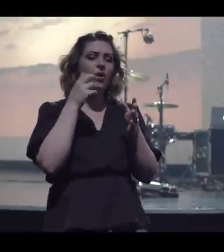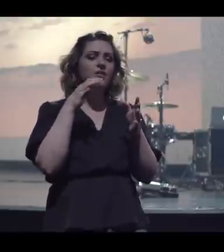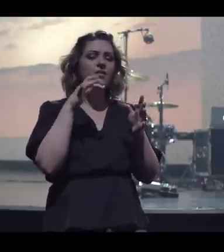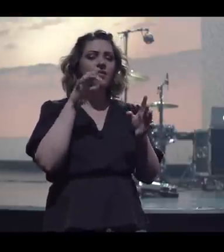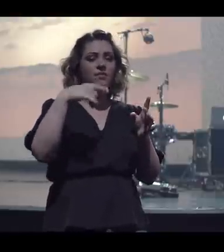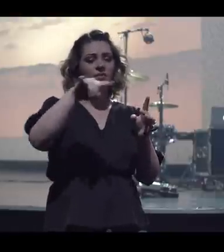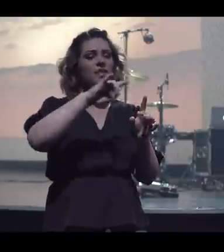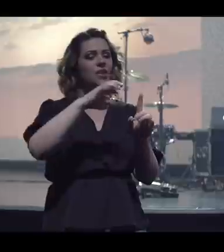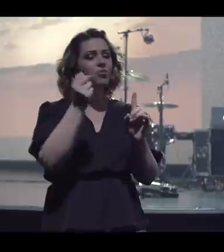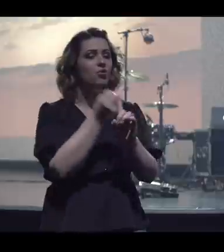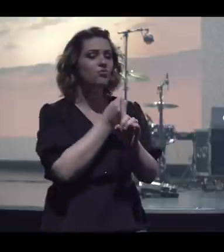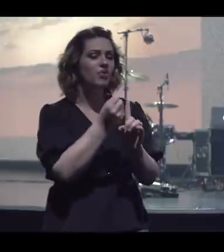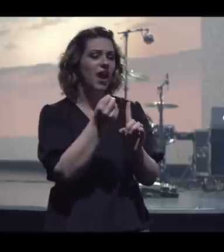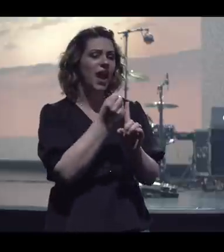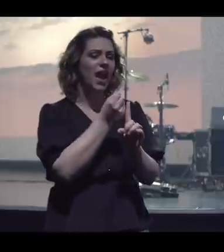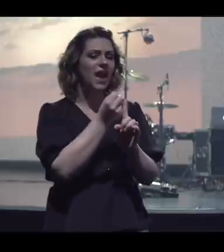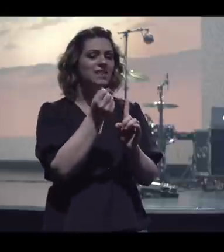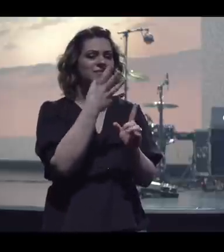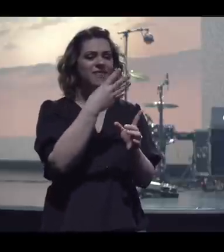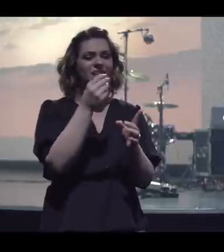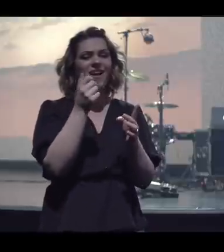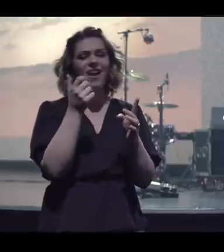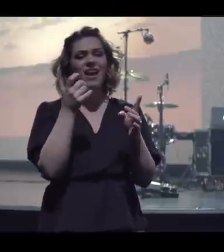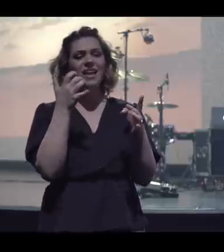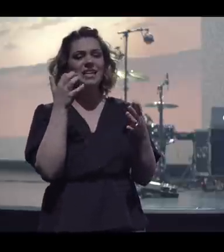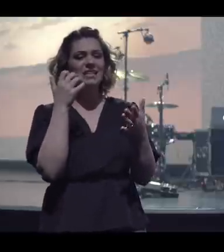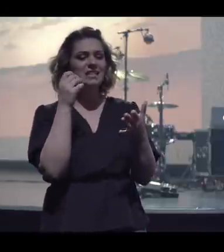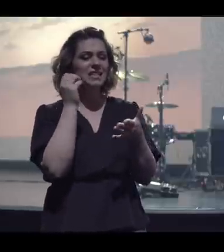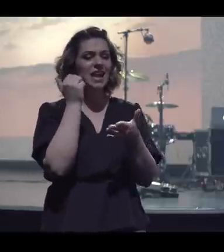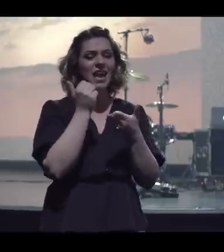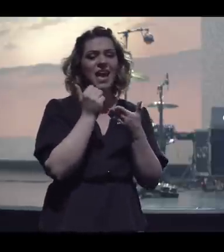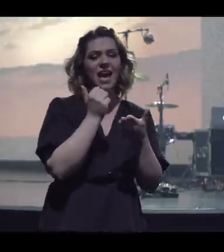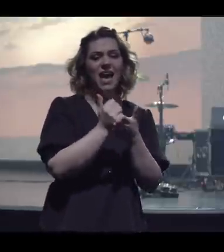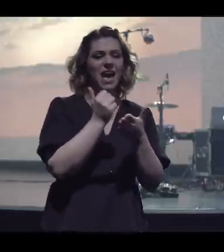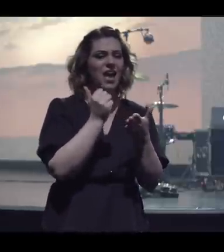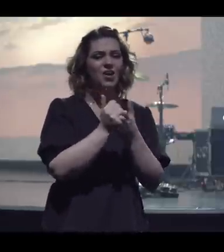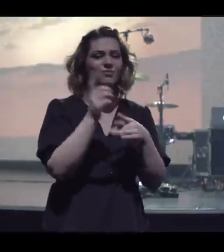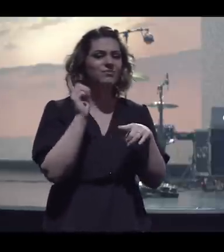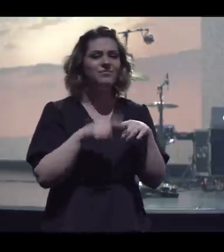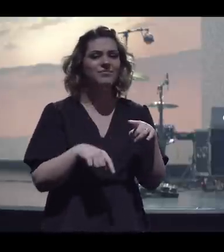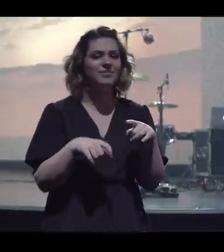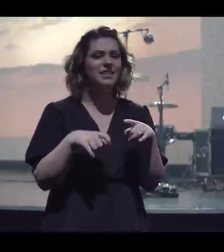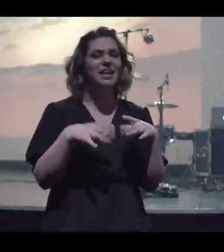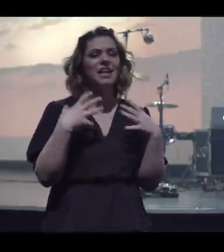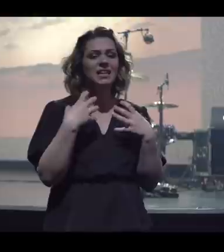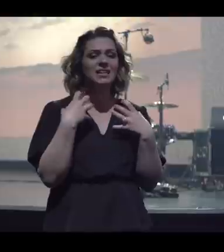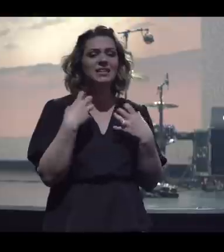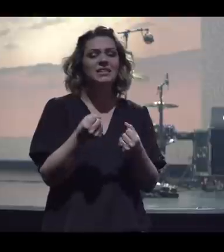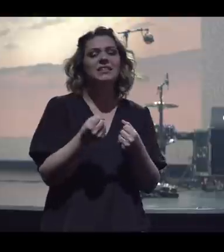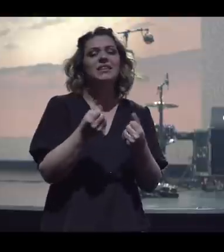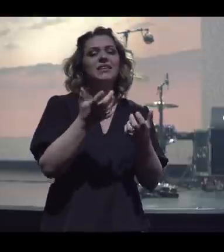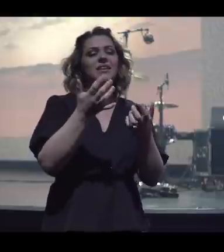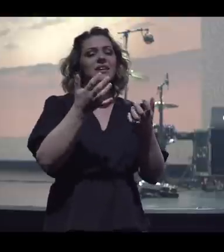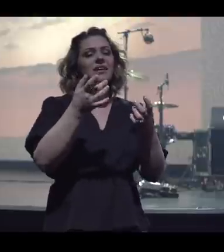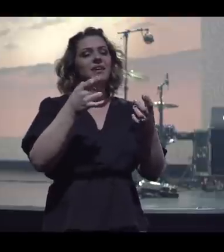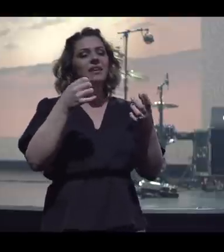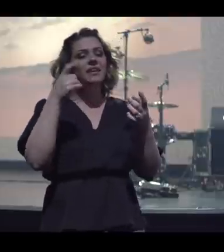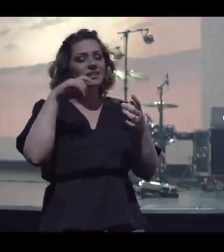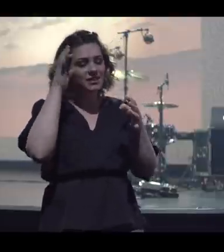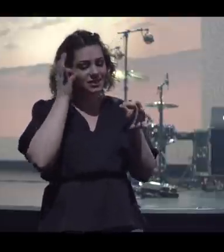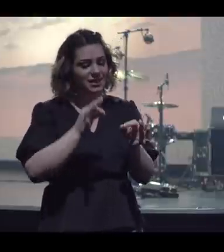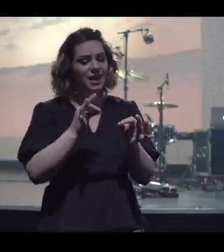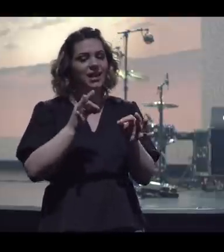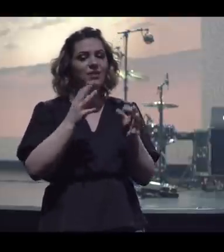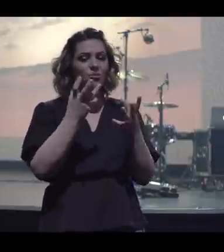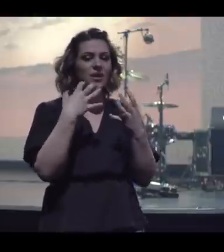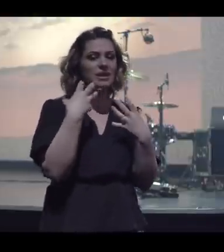them and he healed them and he fed them. That's exactly what he wants to